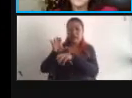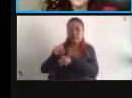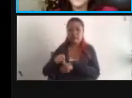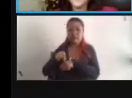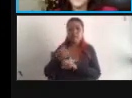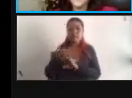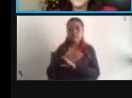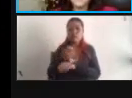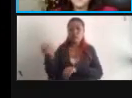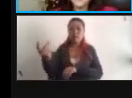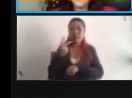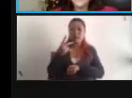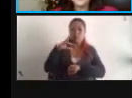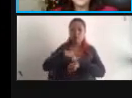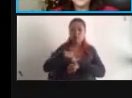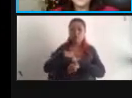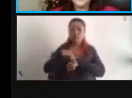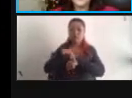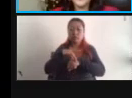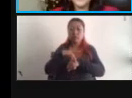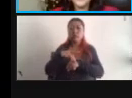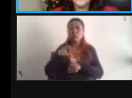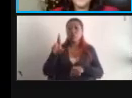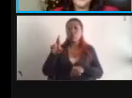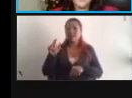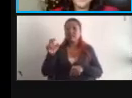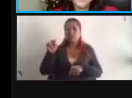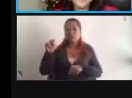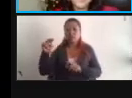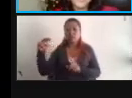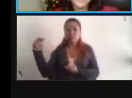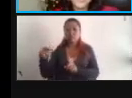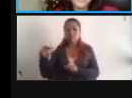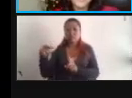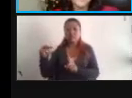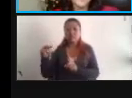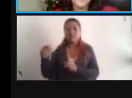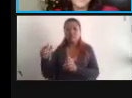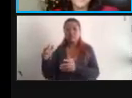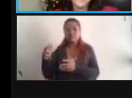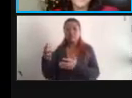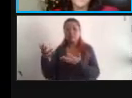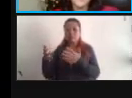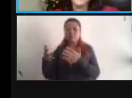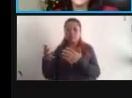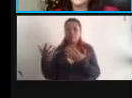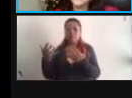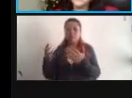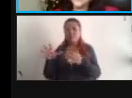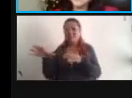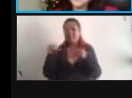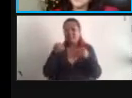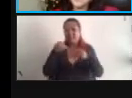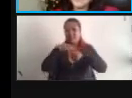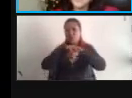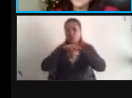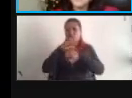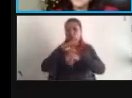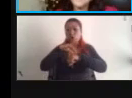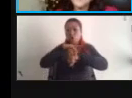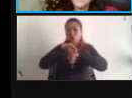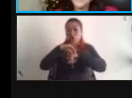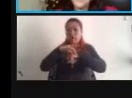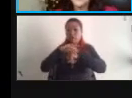Earth. From a radiation perspective, we'll leave that relative protection of Earth's magnetic fields and we'll head out to the deep space